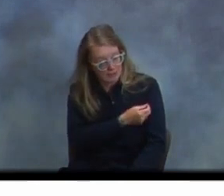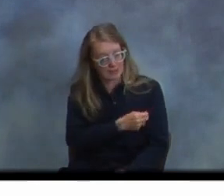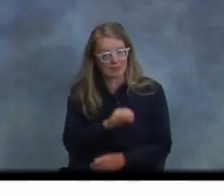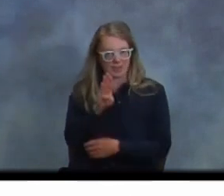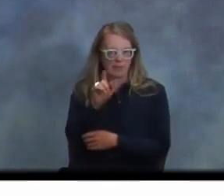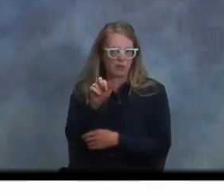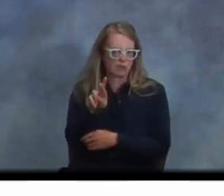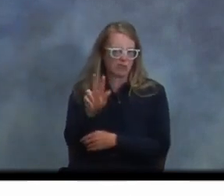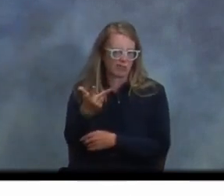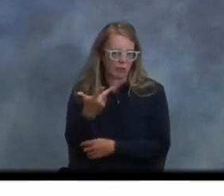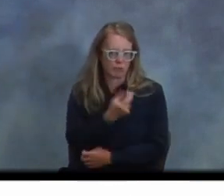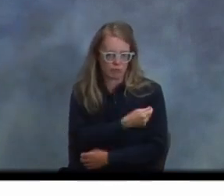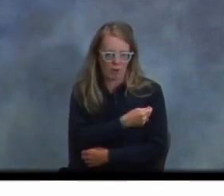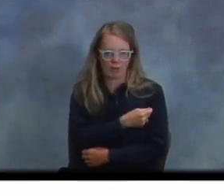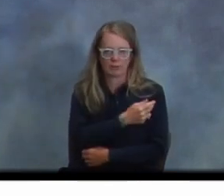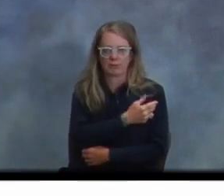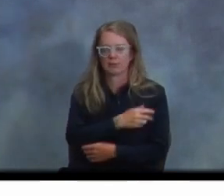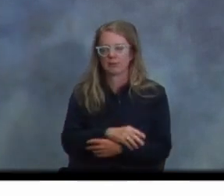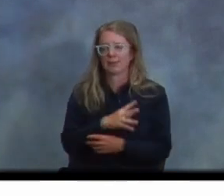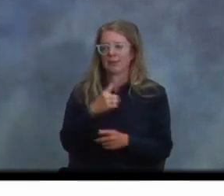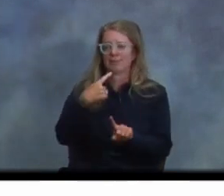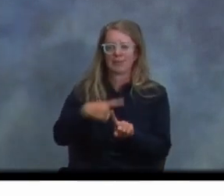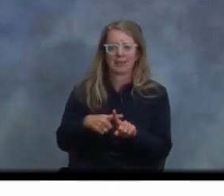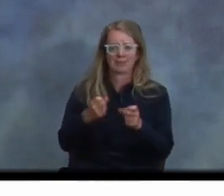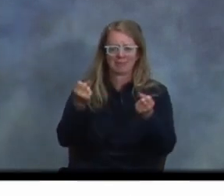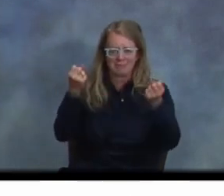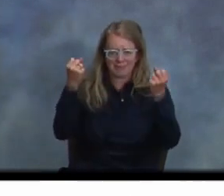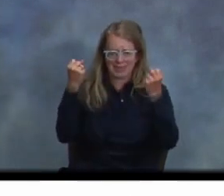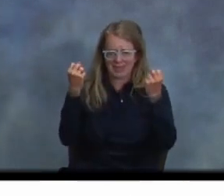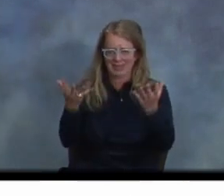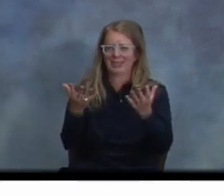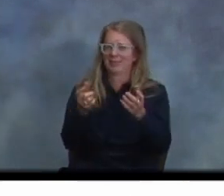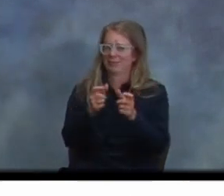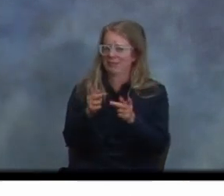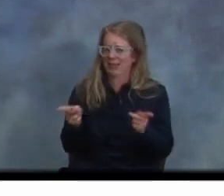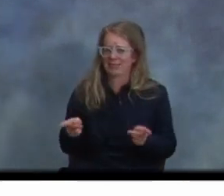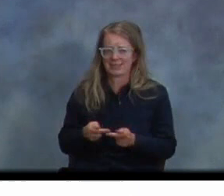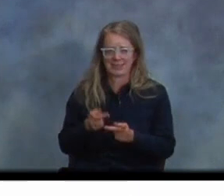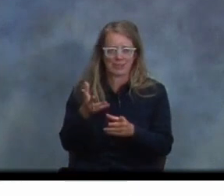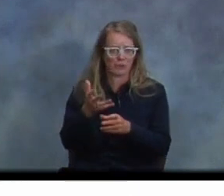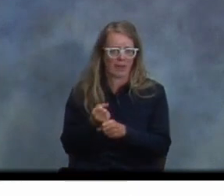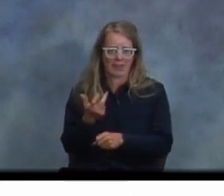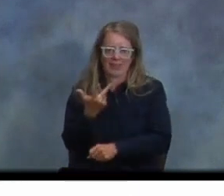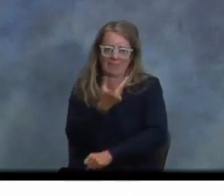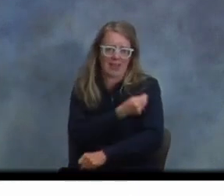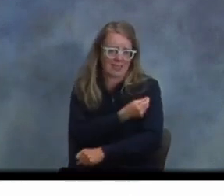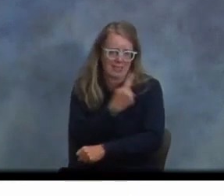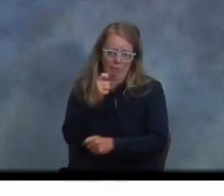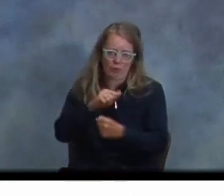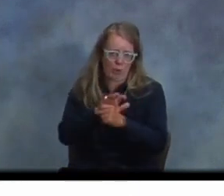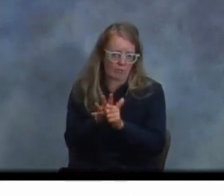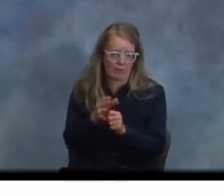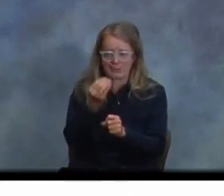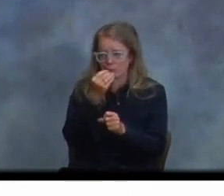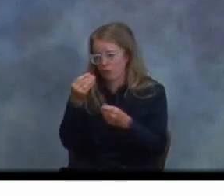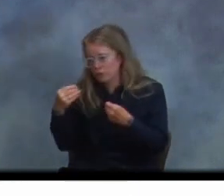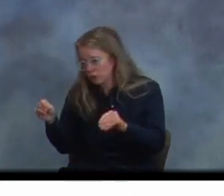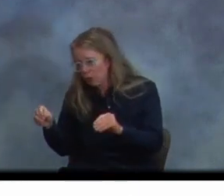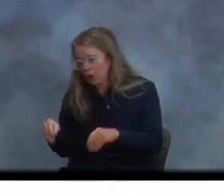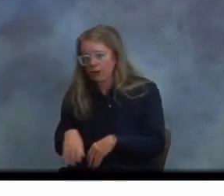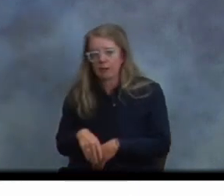is a multitude of vaccine providers in our community now at your grocery stores and your corner